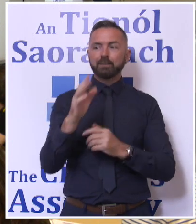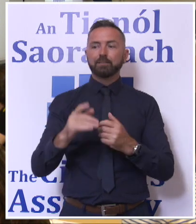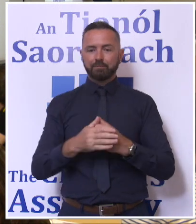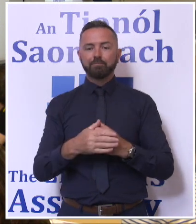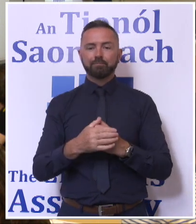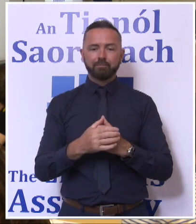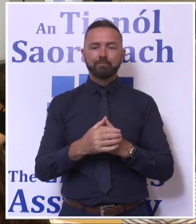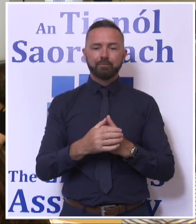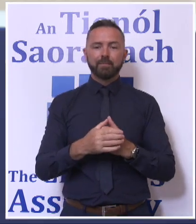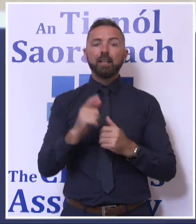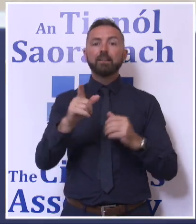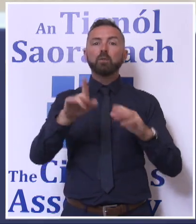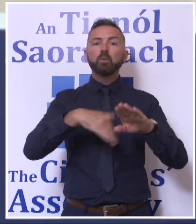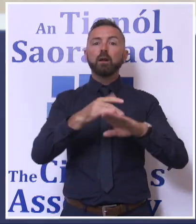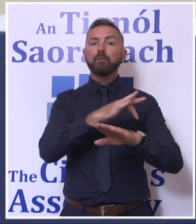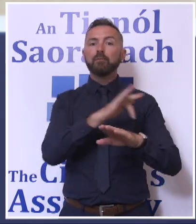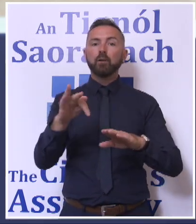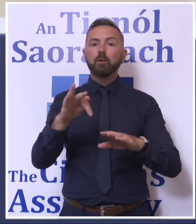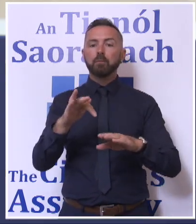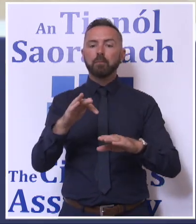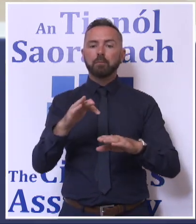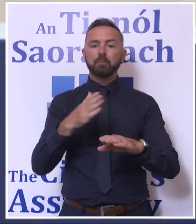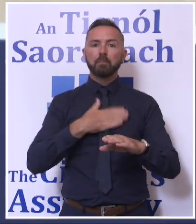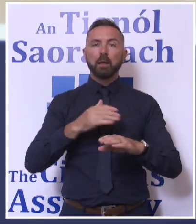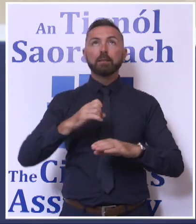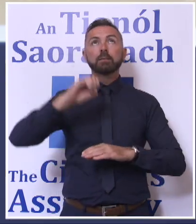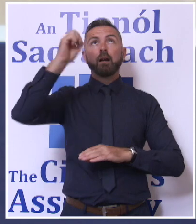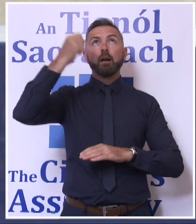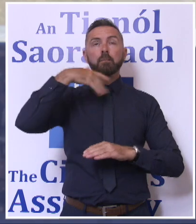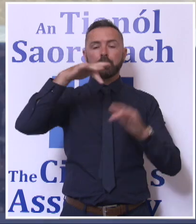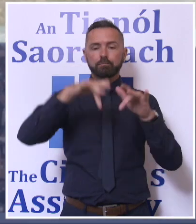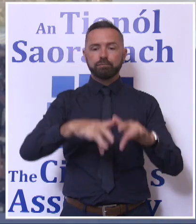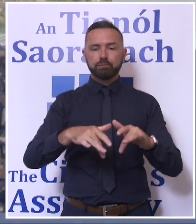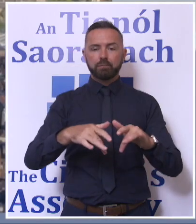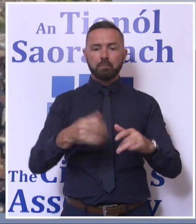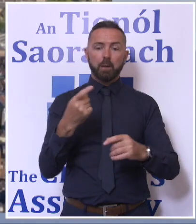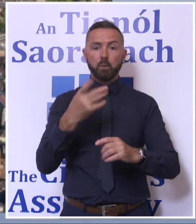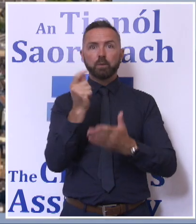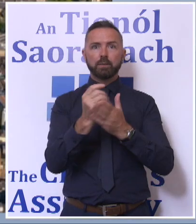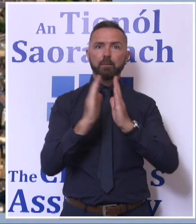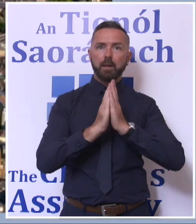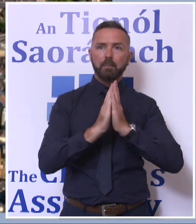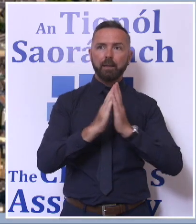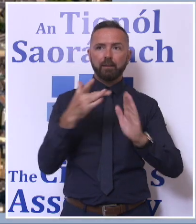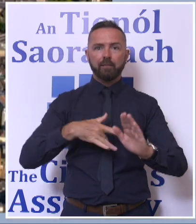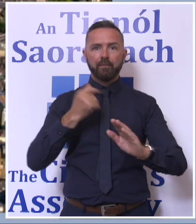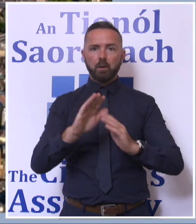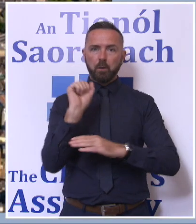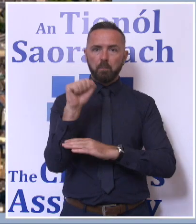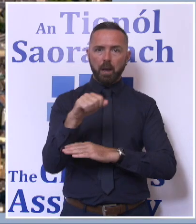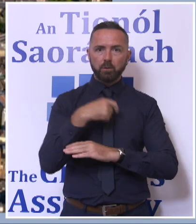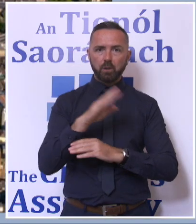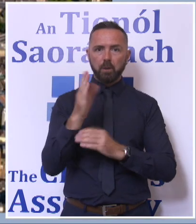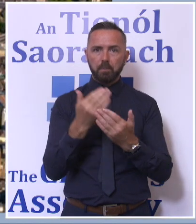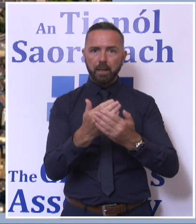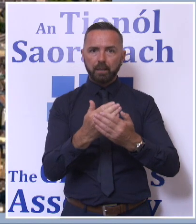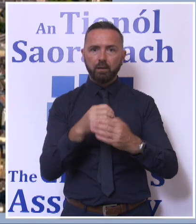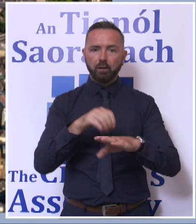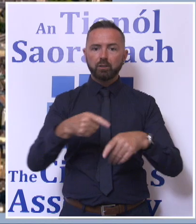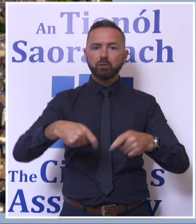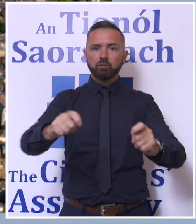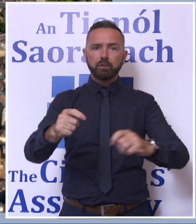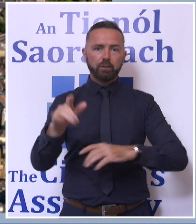need to confirm that date for you. But we're going to narrow down and debate the options and agree our ballot papers that